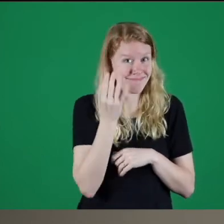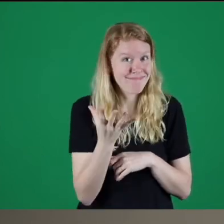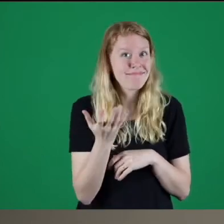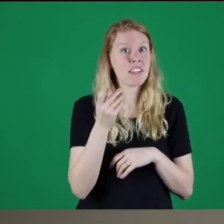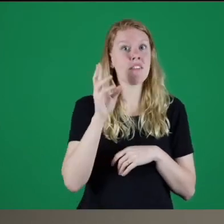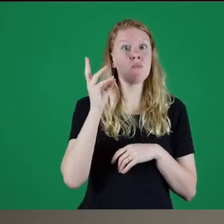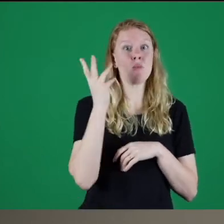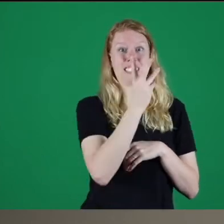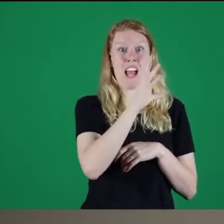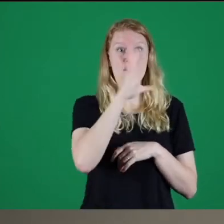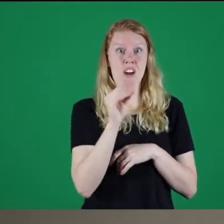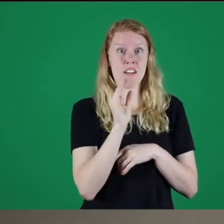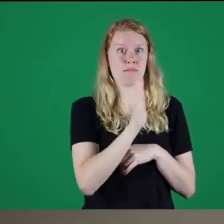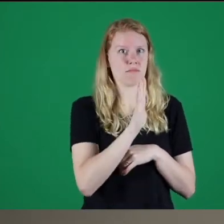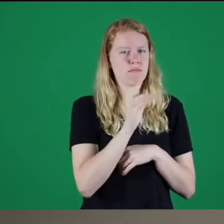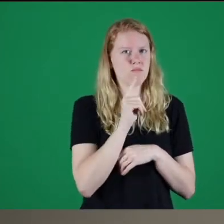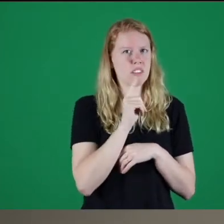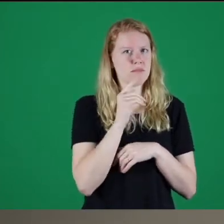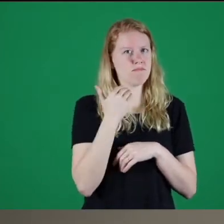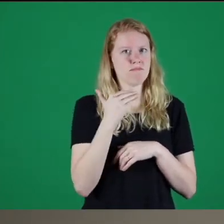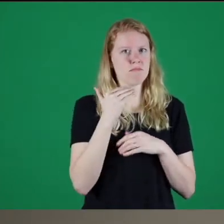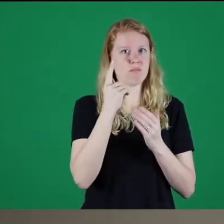I learned a very valuable lesson,